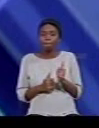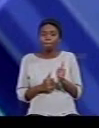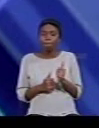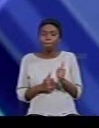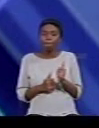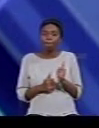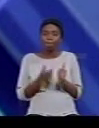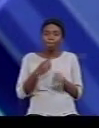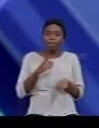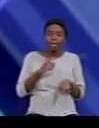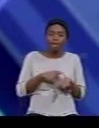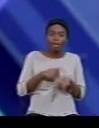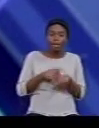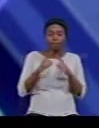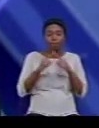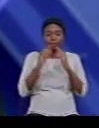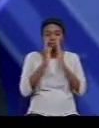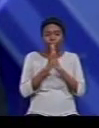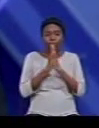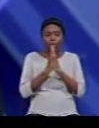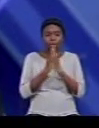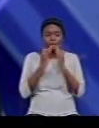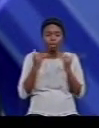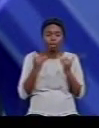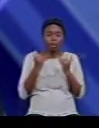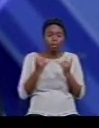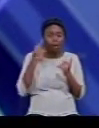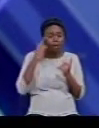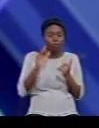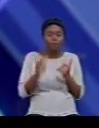Is it time to pray now individually?